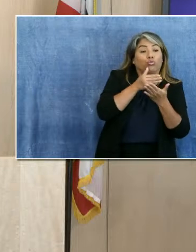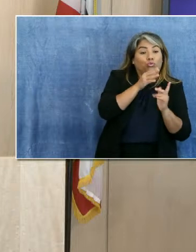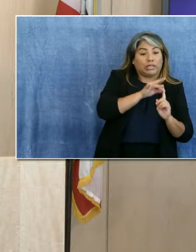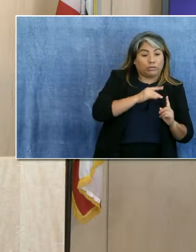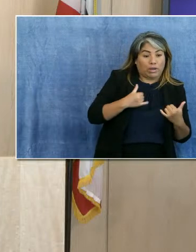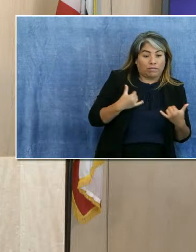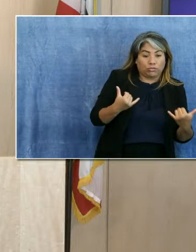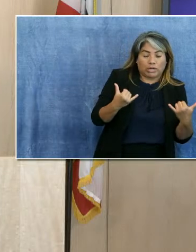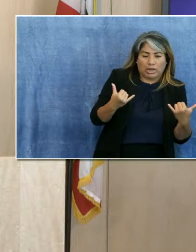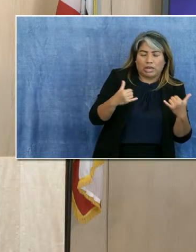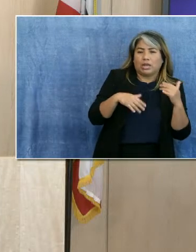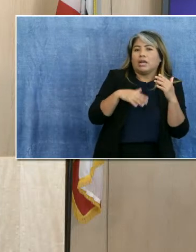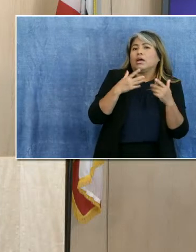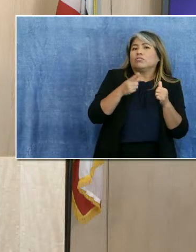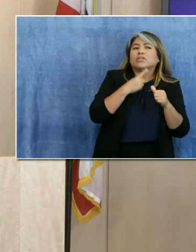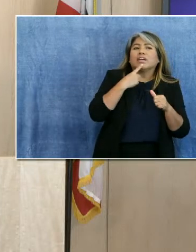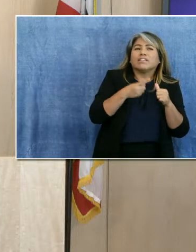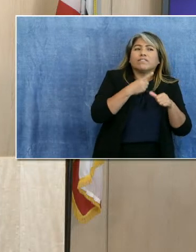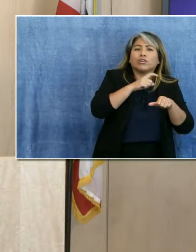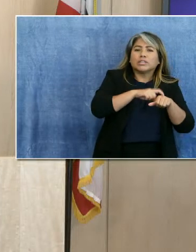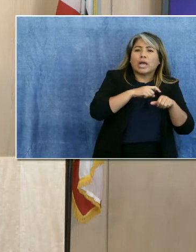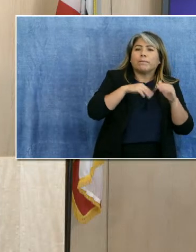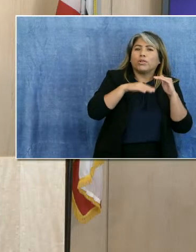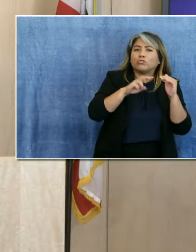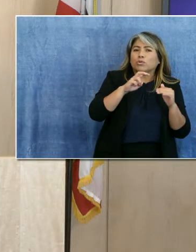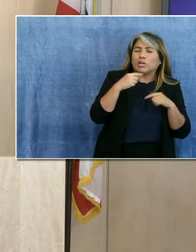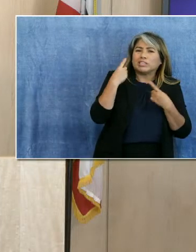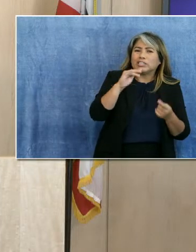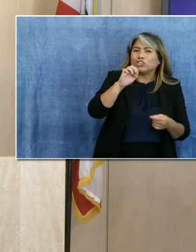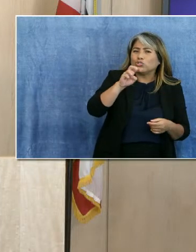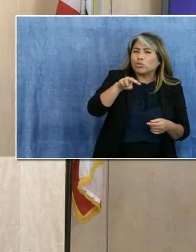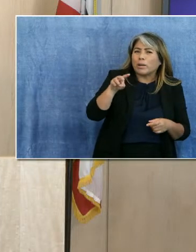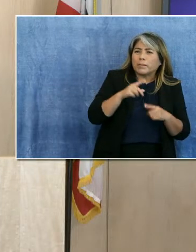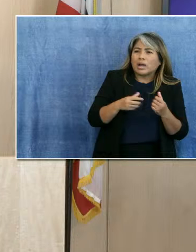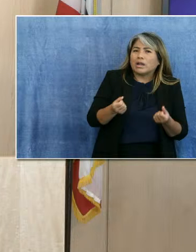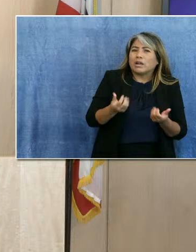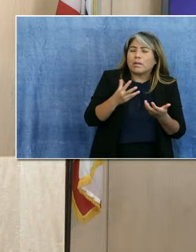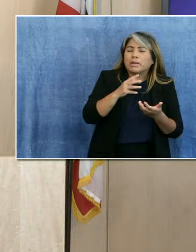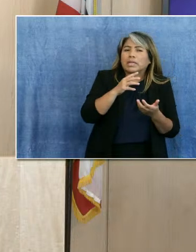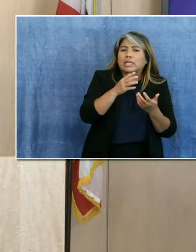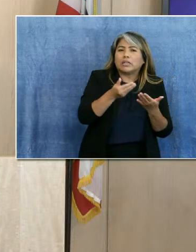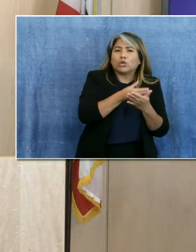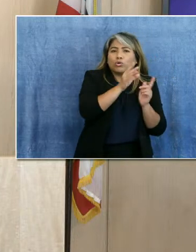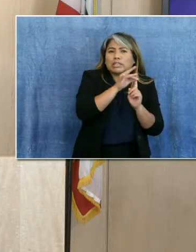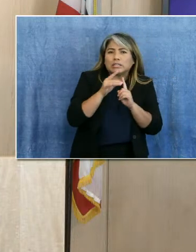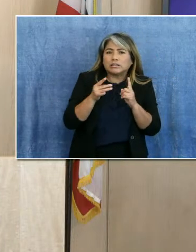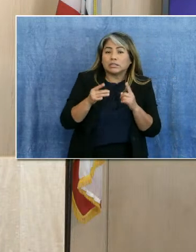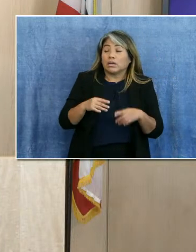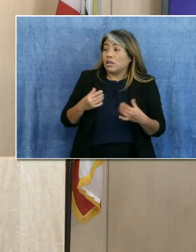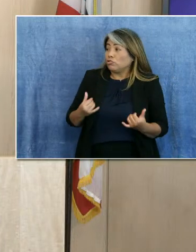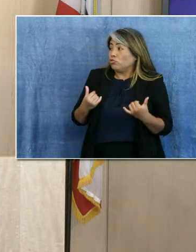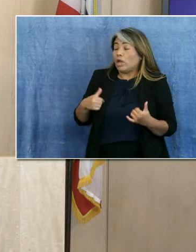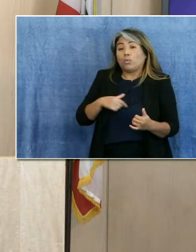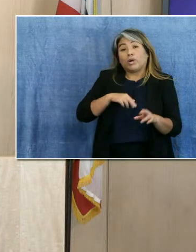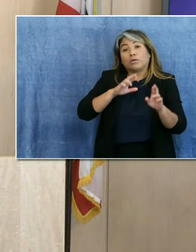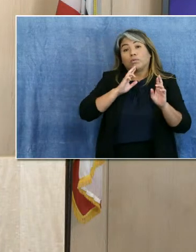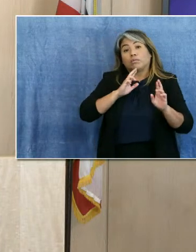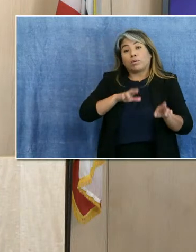first time it's been below 200 since June 22nd, but exactly what was the number of new cases? Today, we